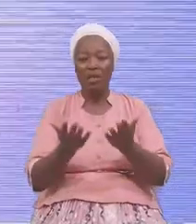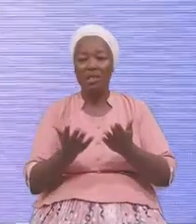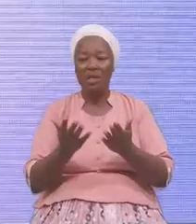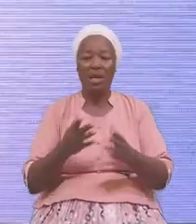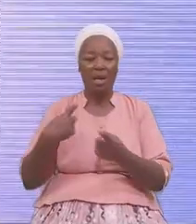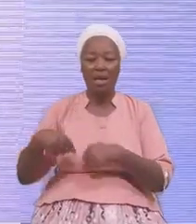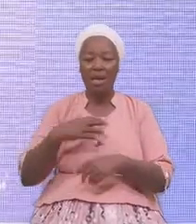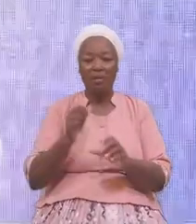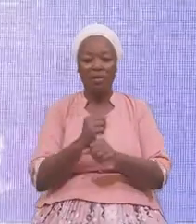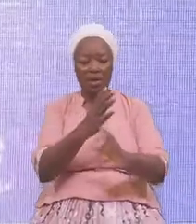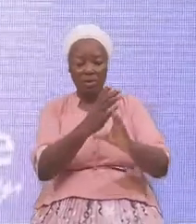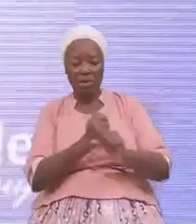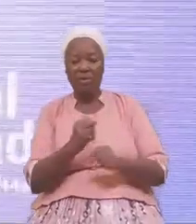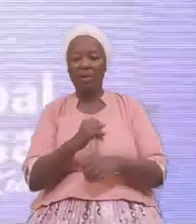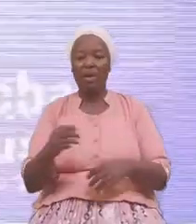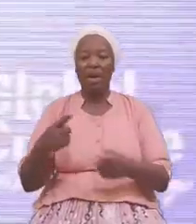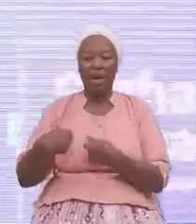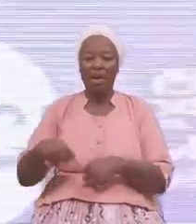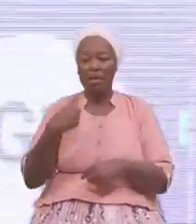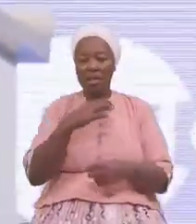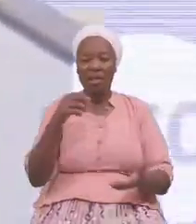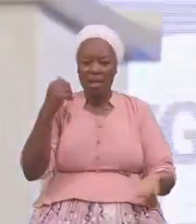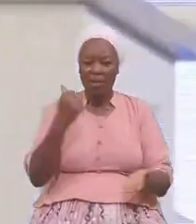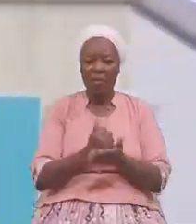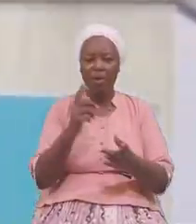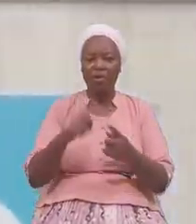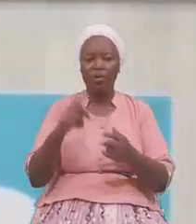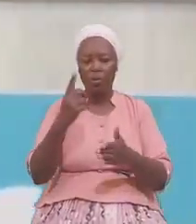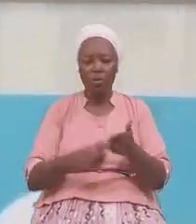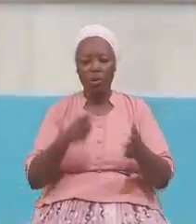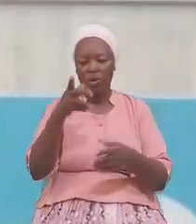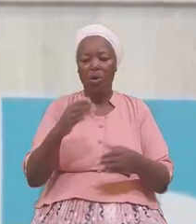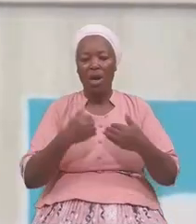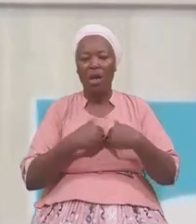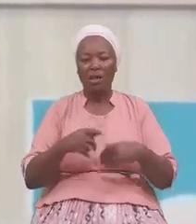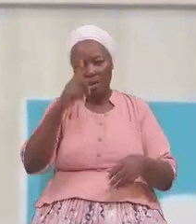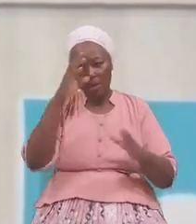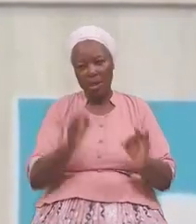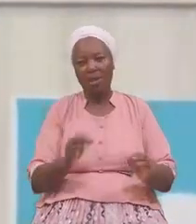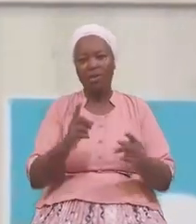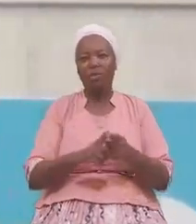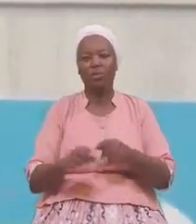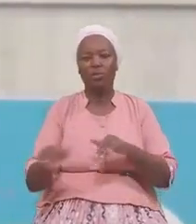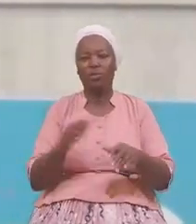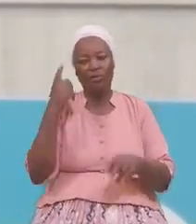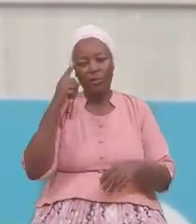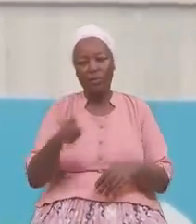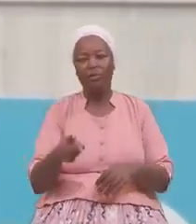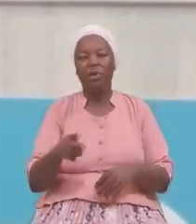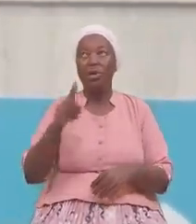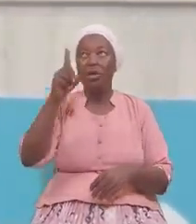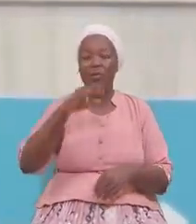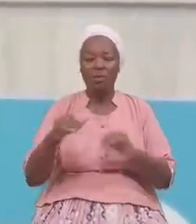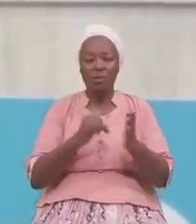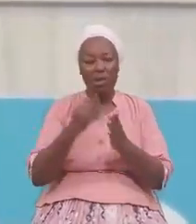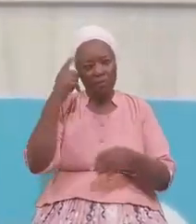a receiving heart, saying amen to what God has decided he will do. He will do it